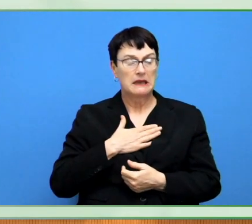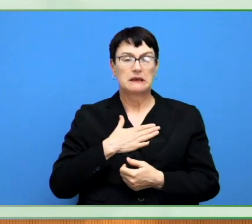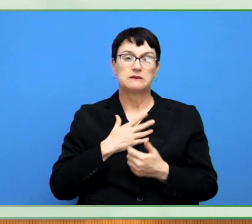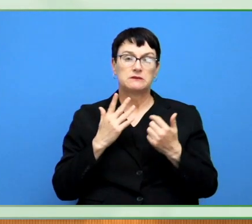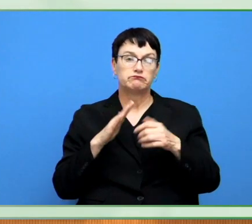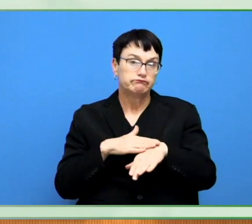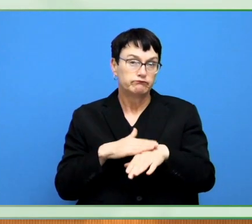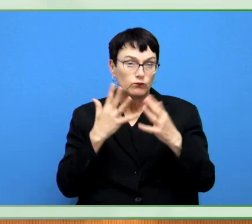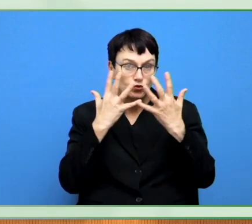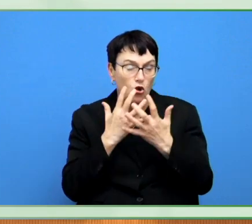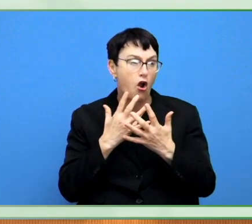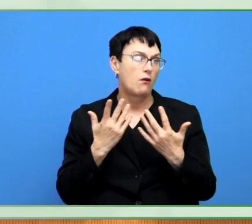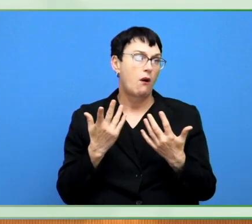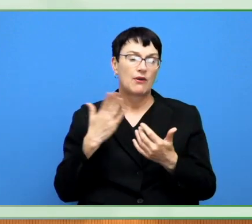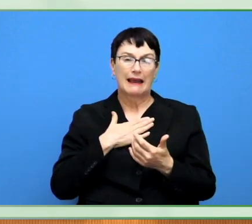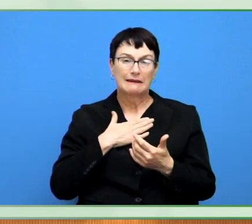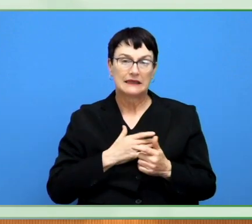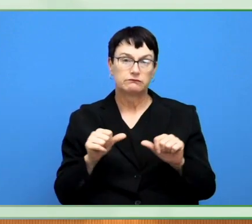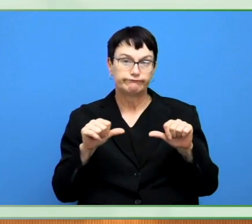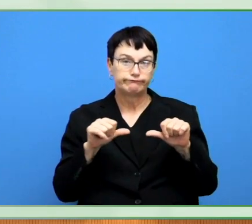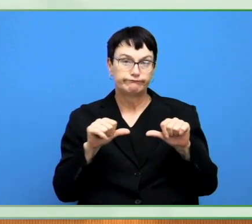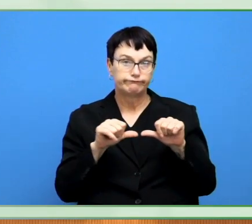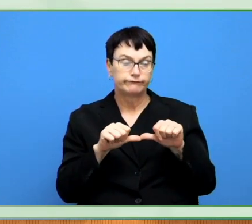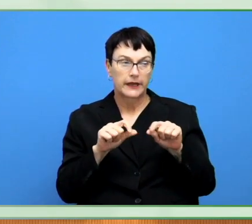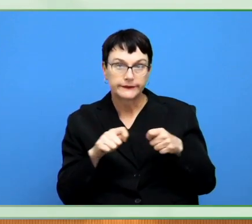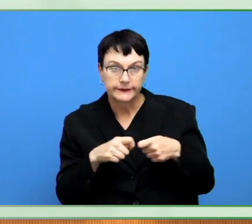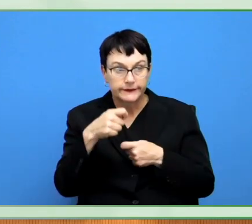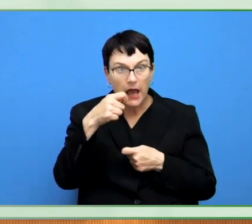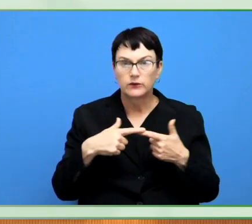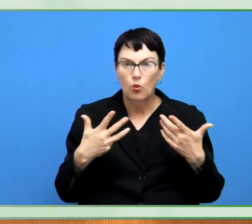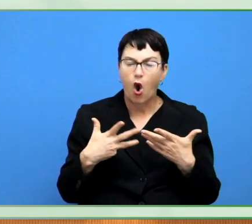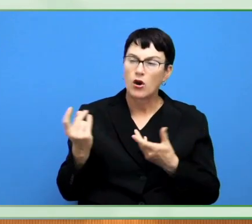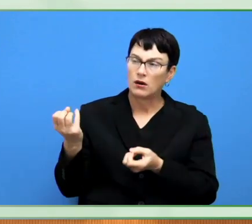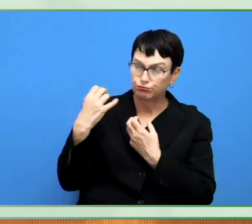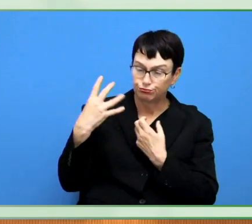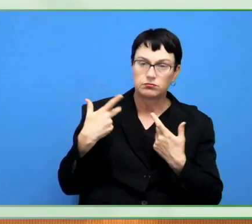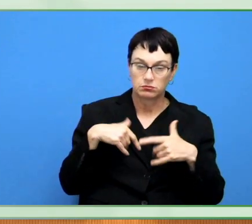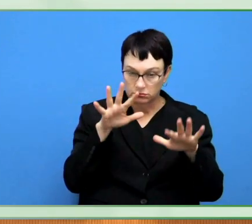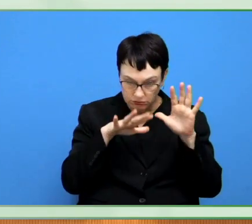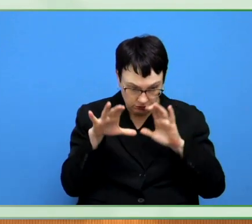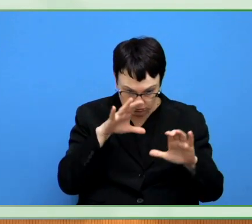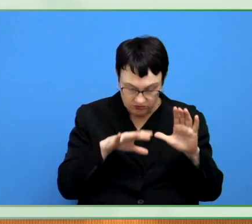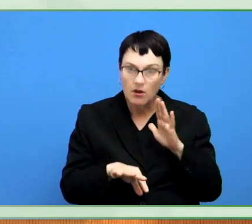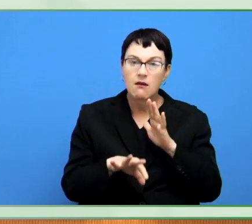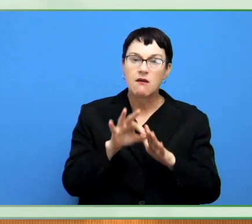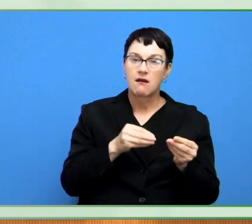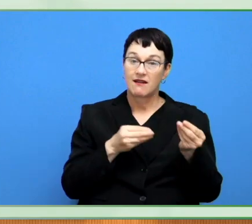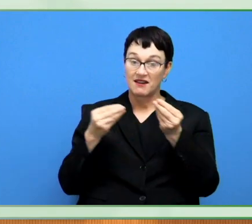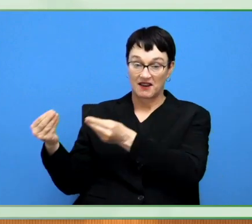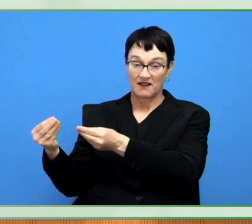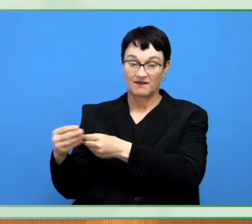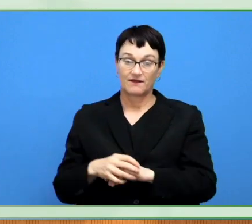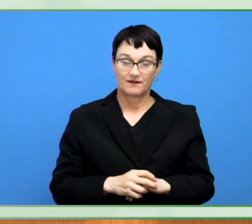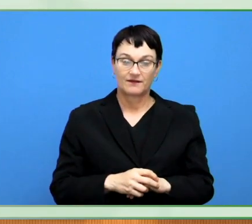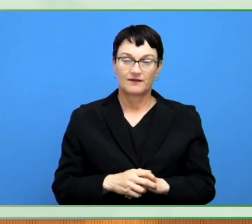Once we receive a request, we pack it up and send it out to our partners. Sometimes we send a few boxes at a time, sometimes we send whole